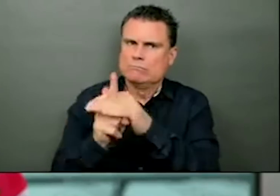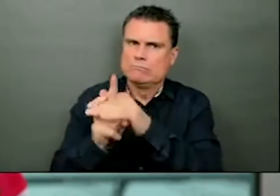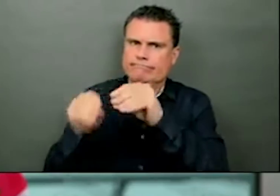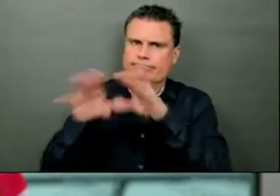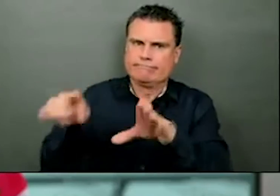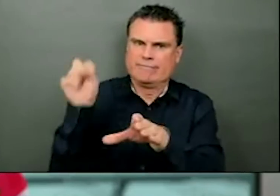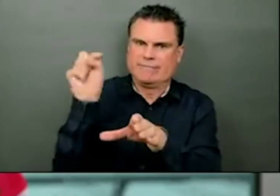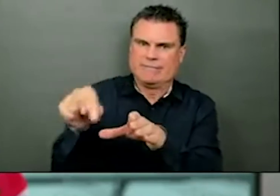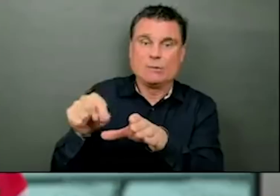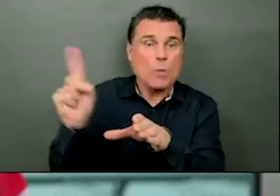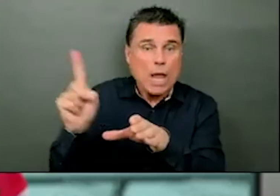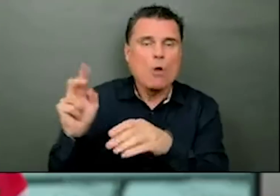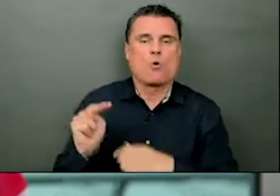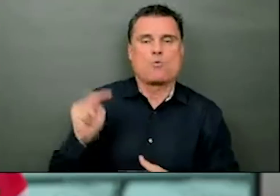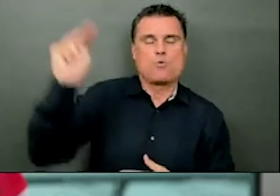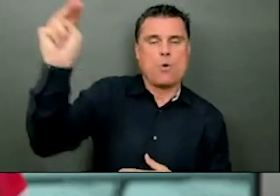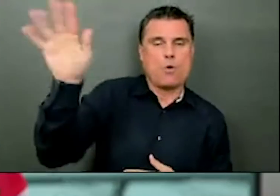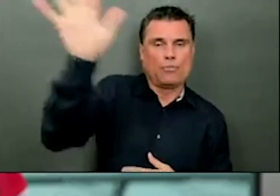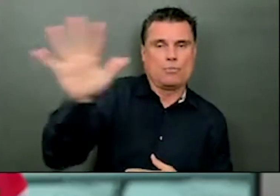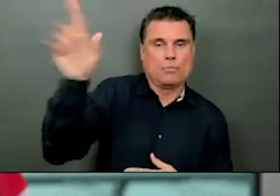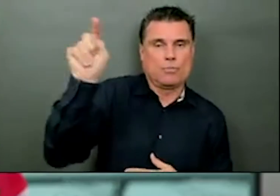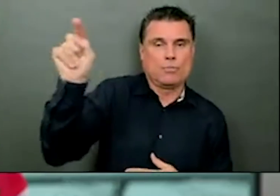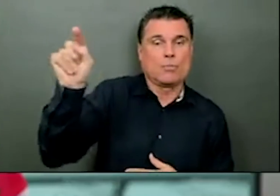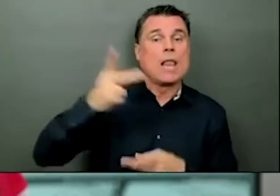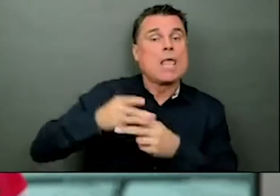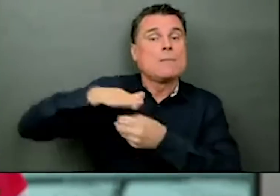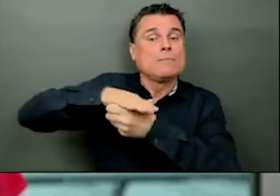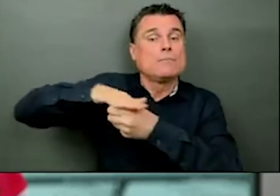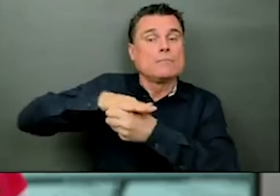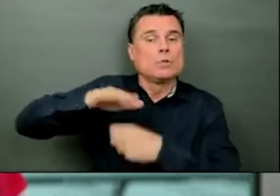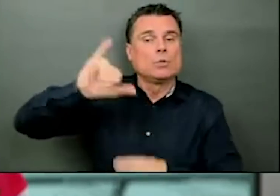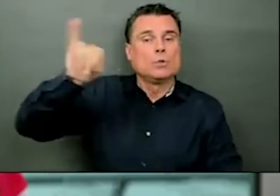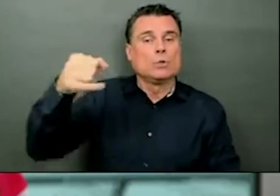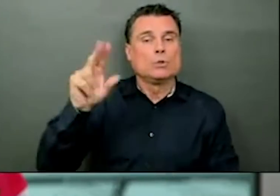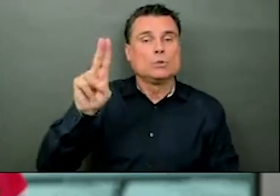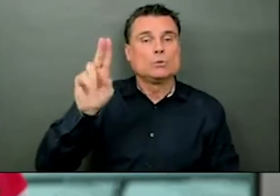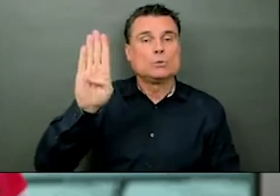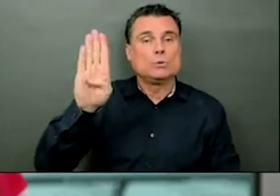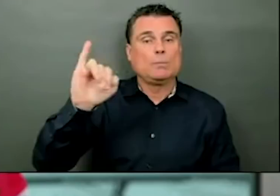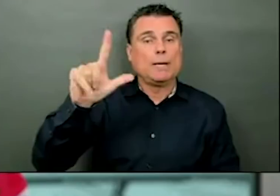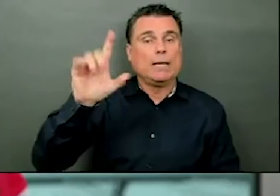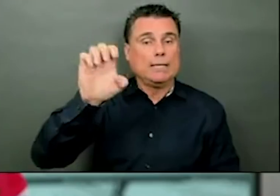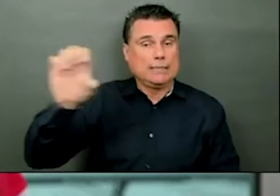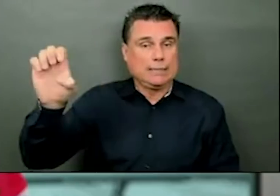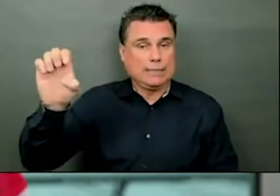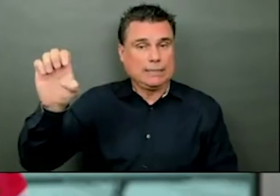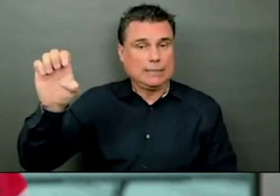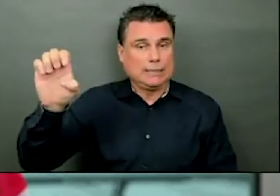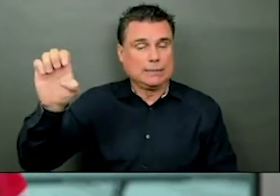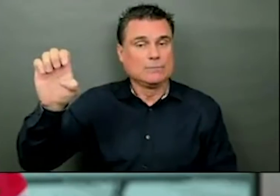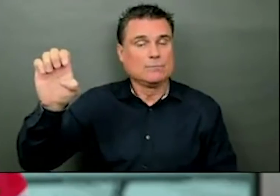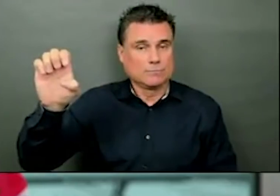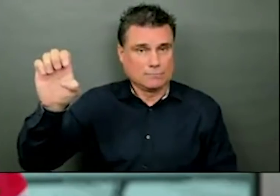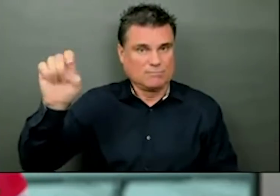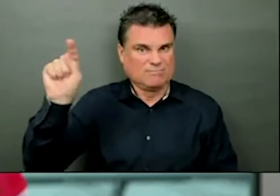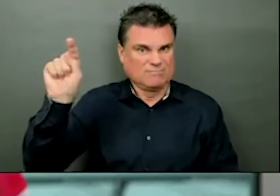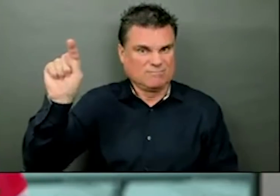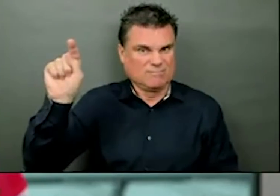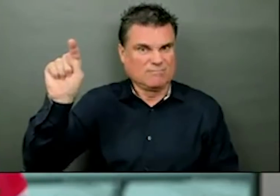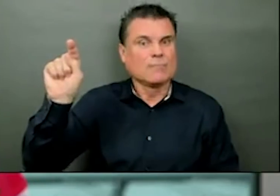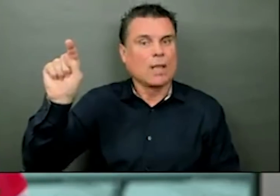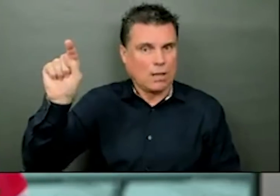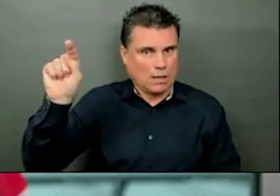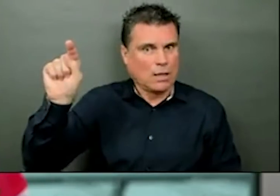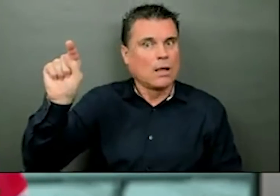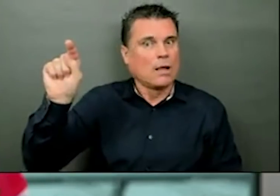Health was finally declared over yesterday, and our thoughts are with the community in